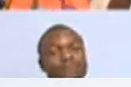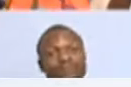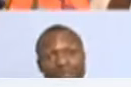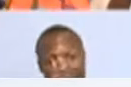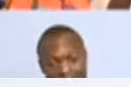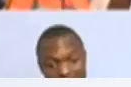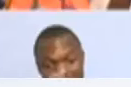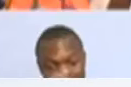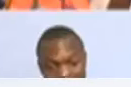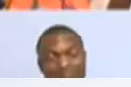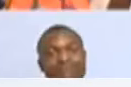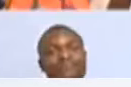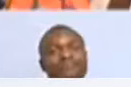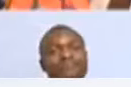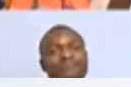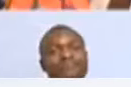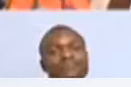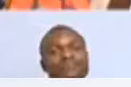Madam Speaker,